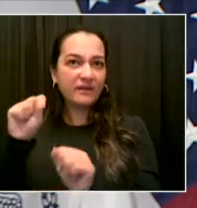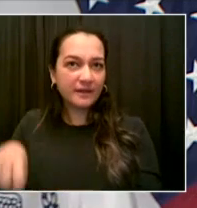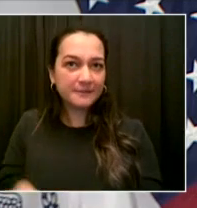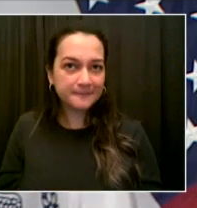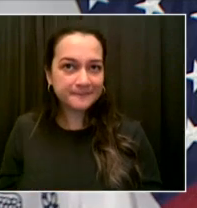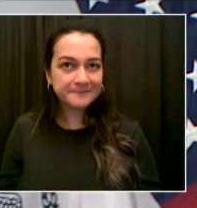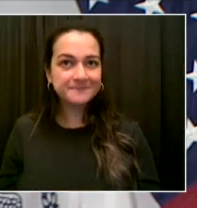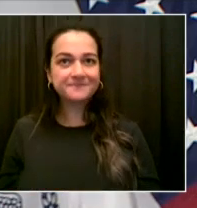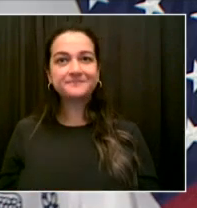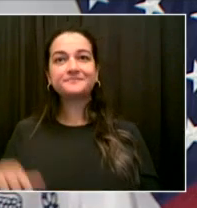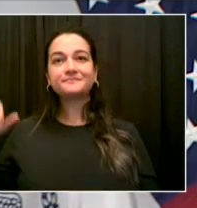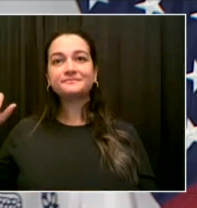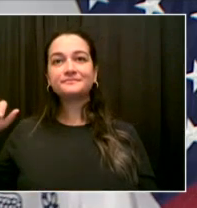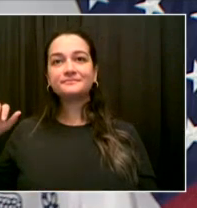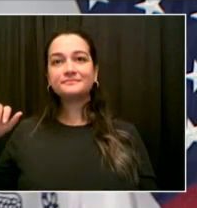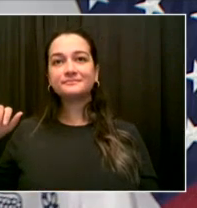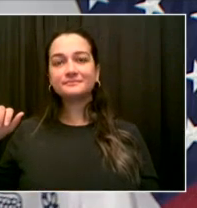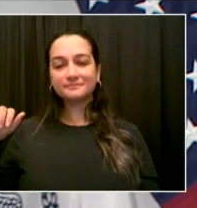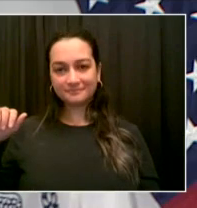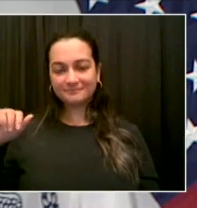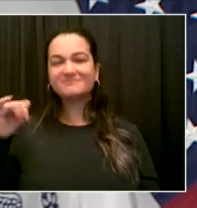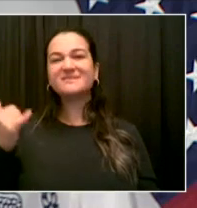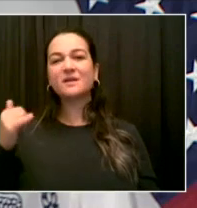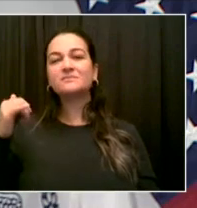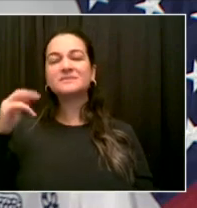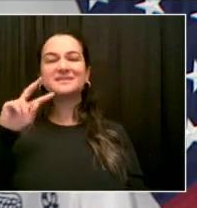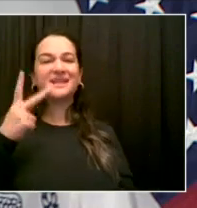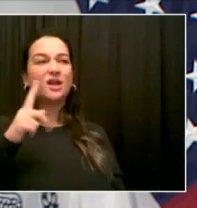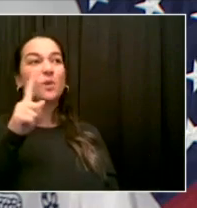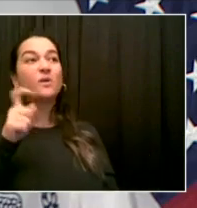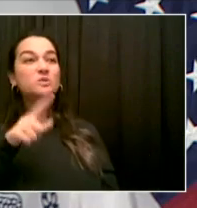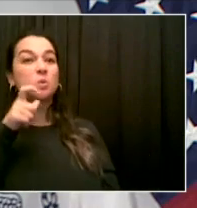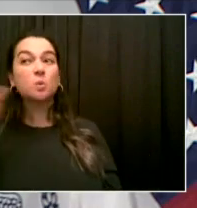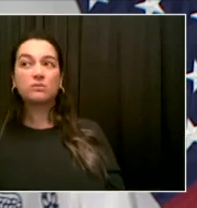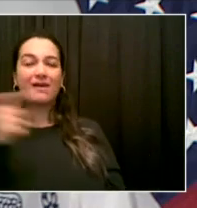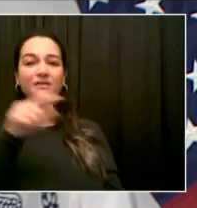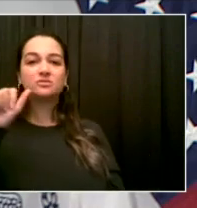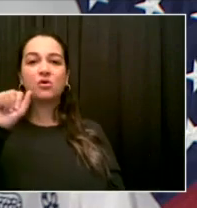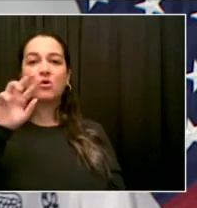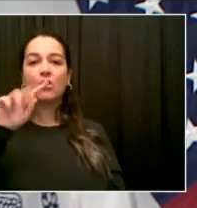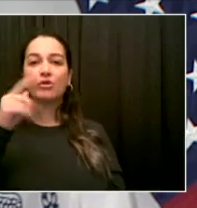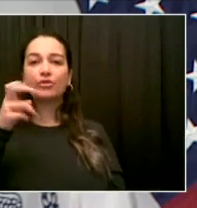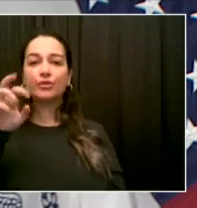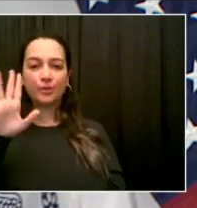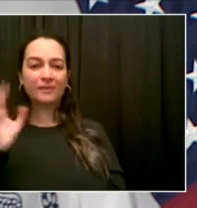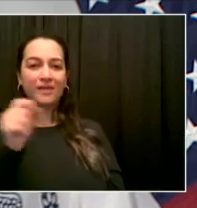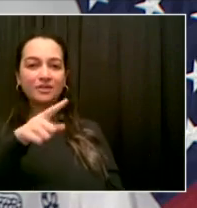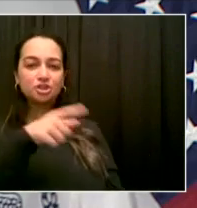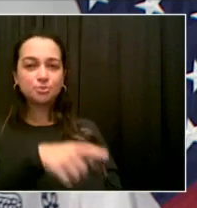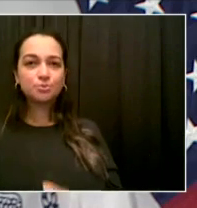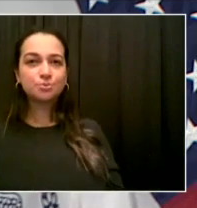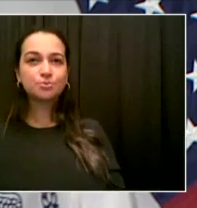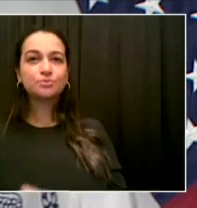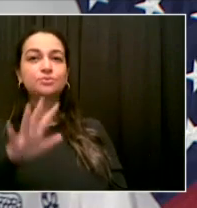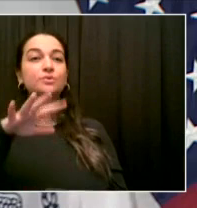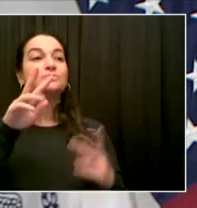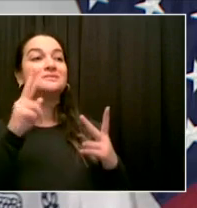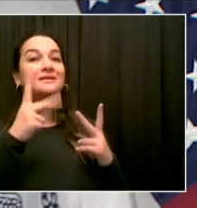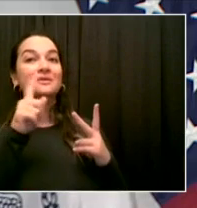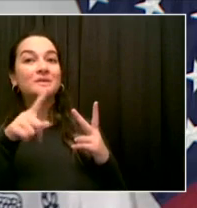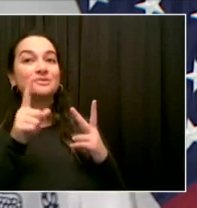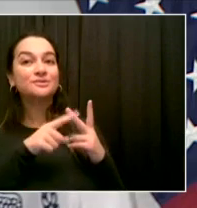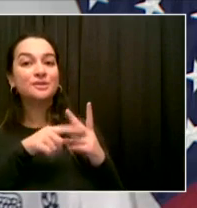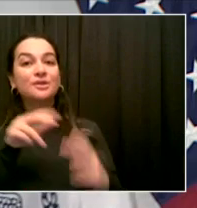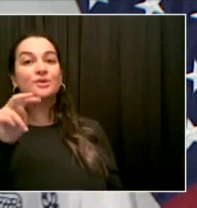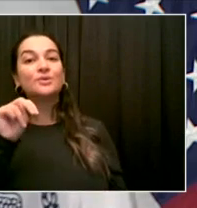the anti-Asian violence that we're seeing on the streets. And yet over the weekend, we had at least 3 more cases, even though 3 teenagers were arrested